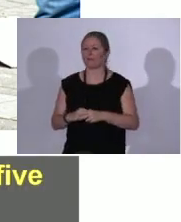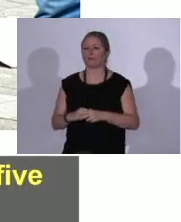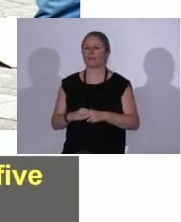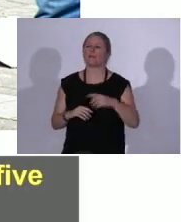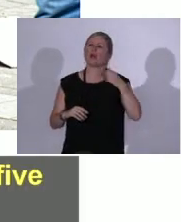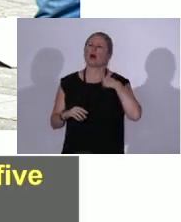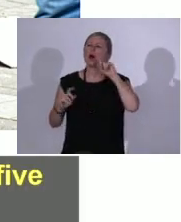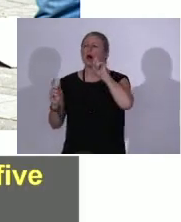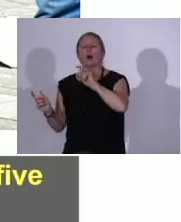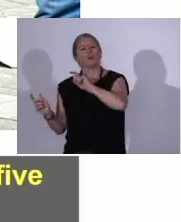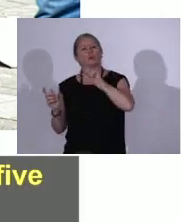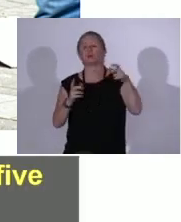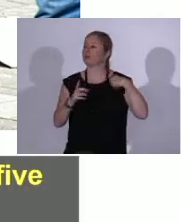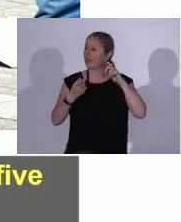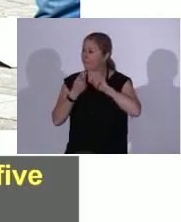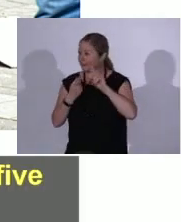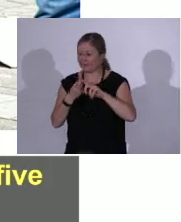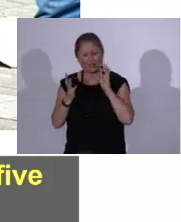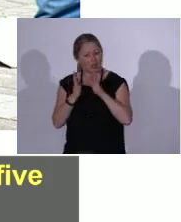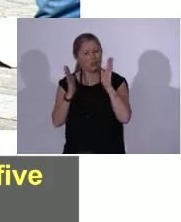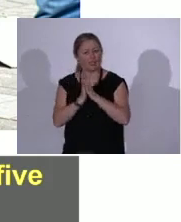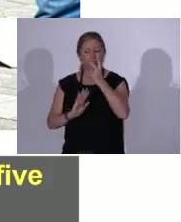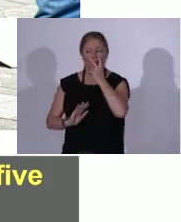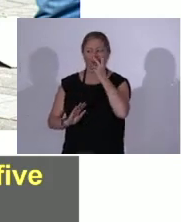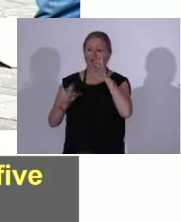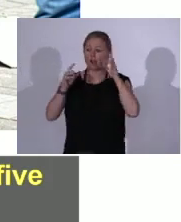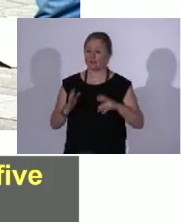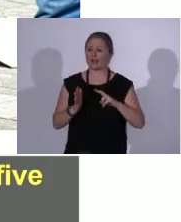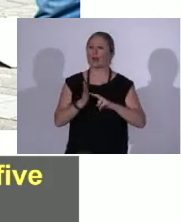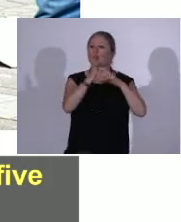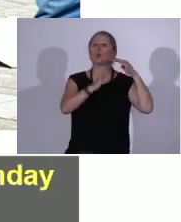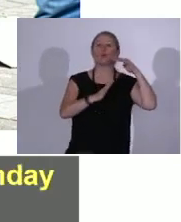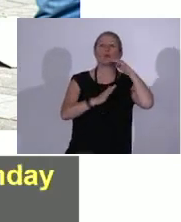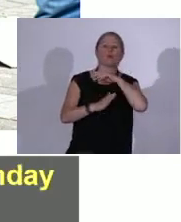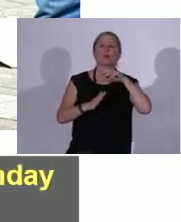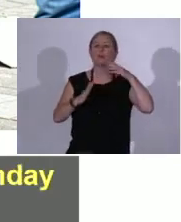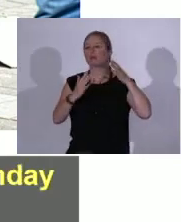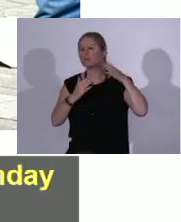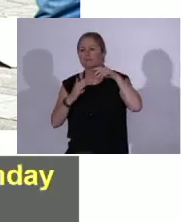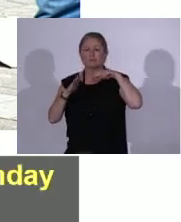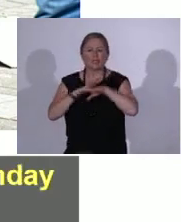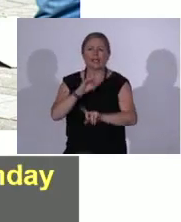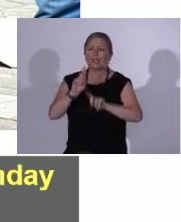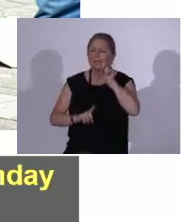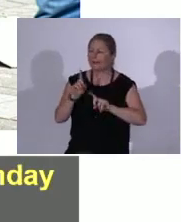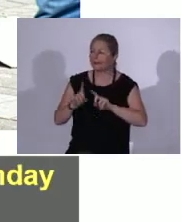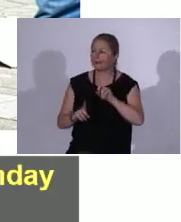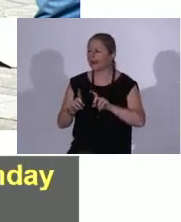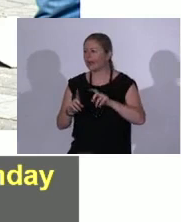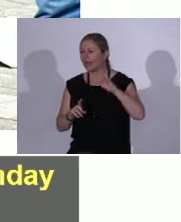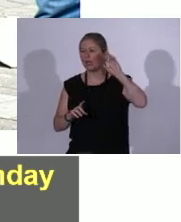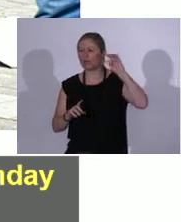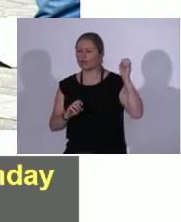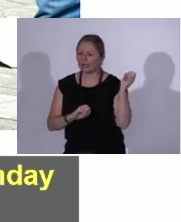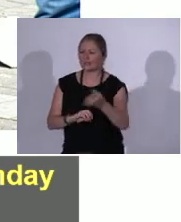go, and still do, go out on a Sunday night, starting in North Melbourne and working my way down through the city towards Crown Casino and back up